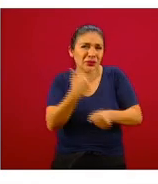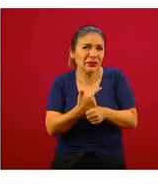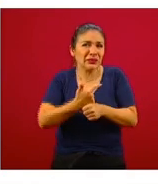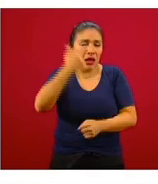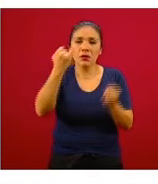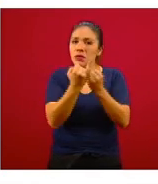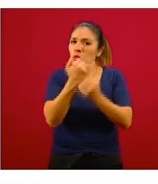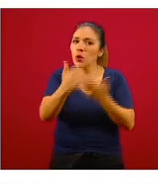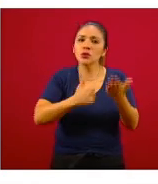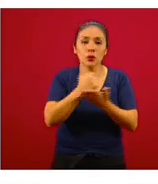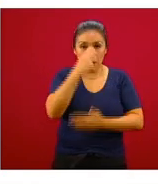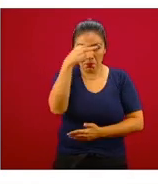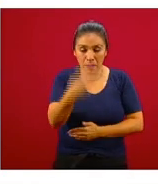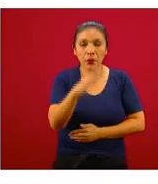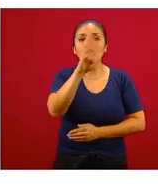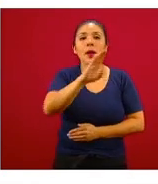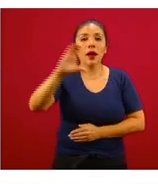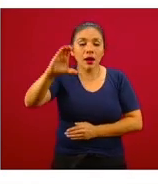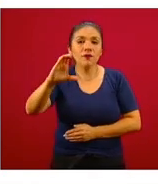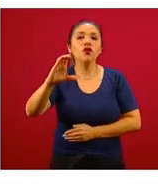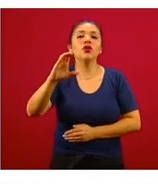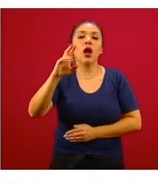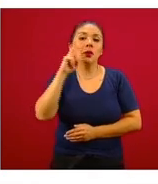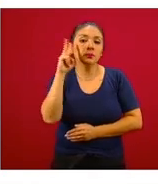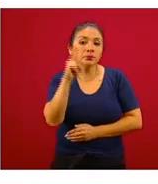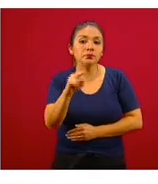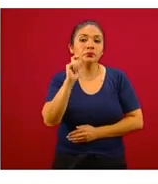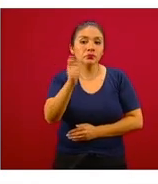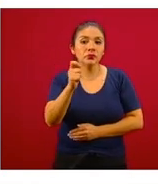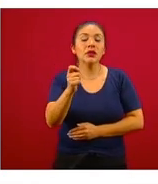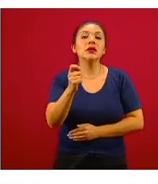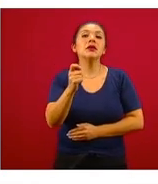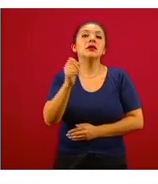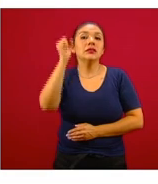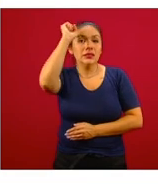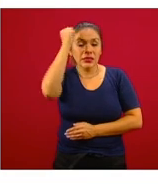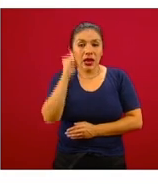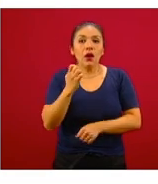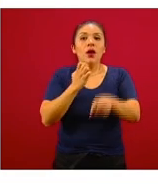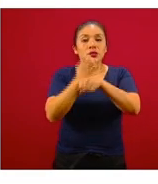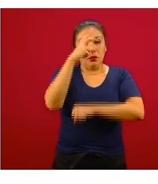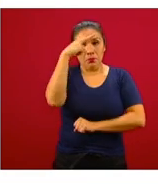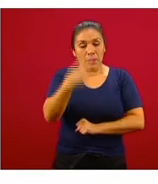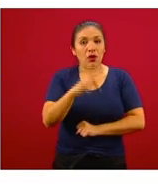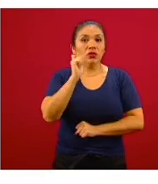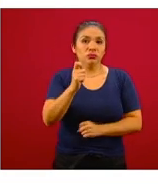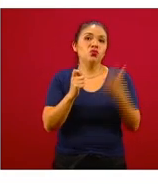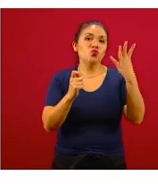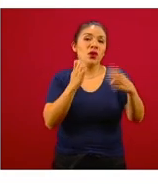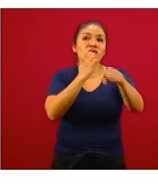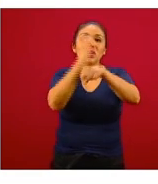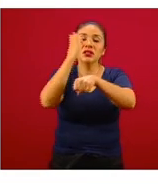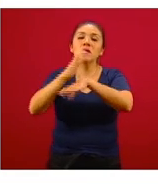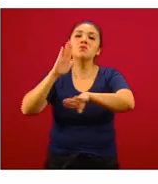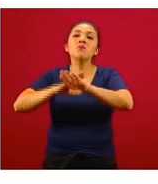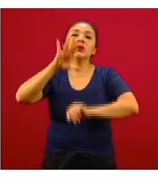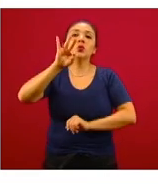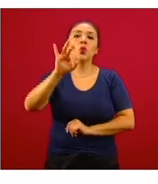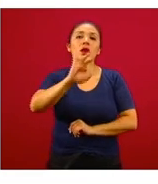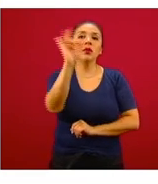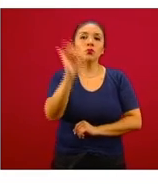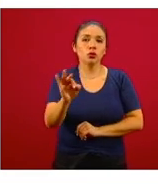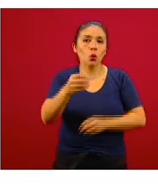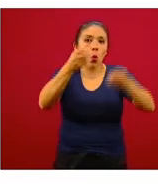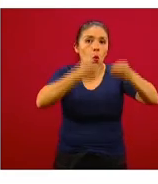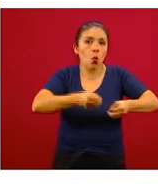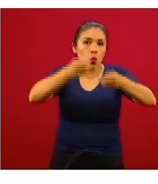the ICU bed occupancy rate per state, and we still see Mexico City,